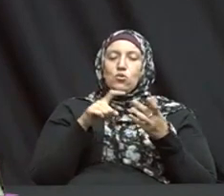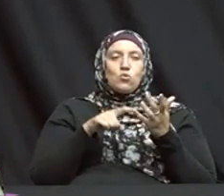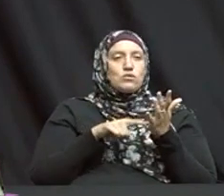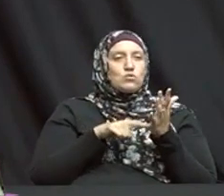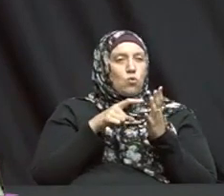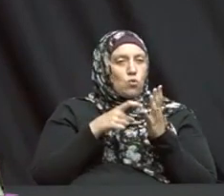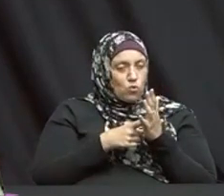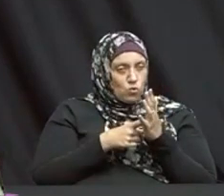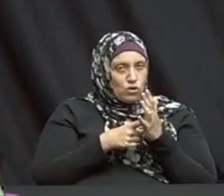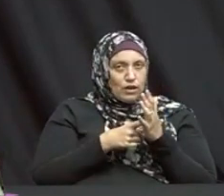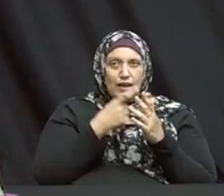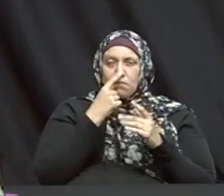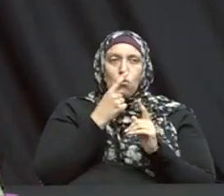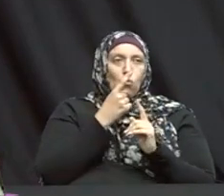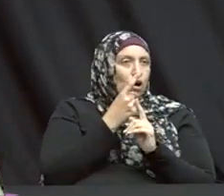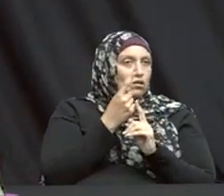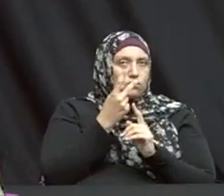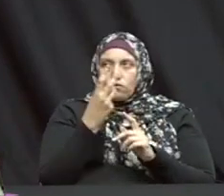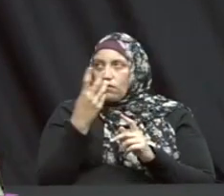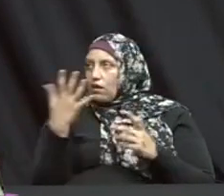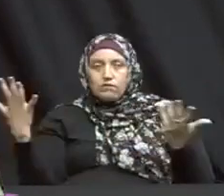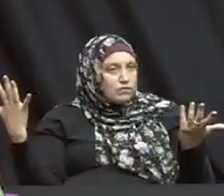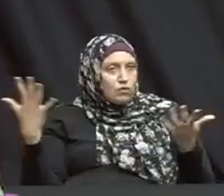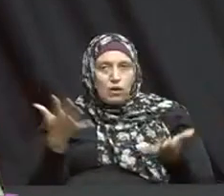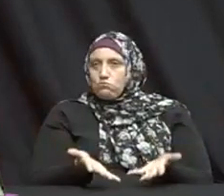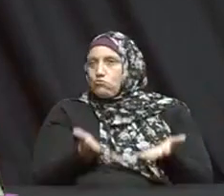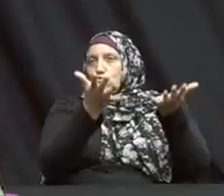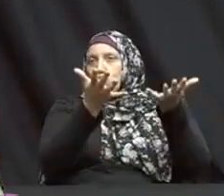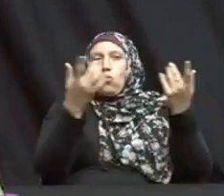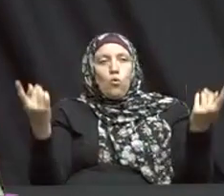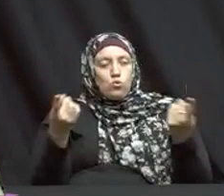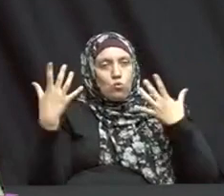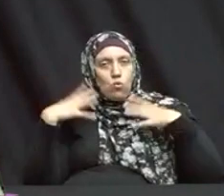two, three, four, five, as many as they like. And